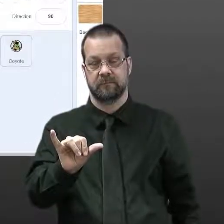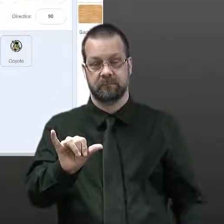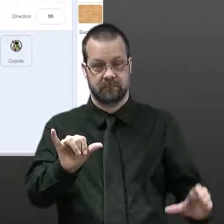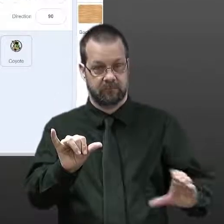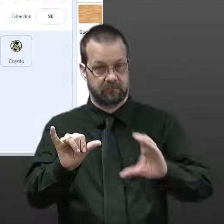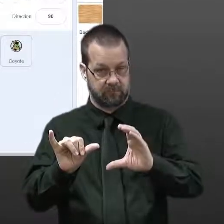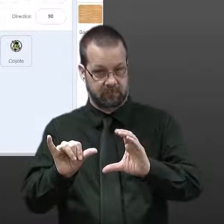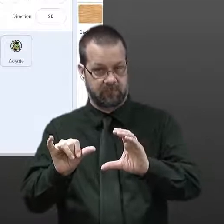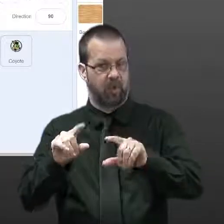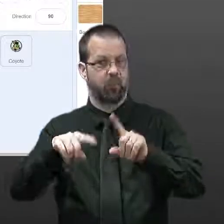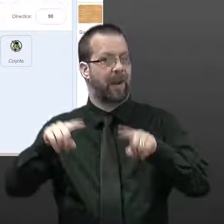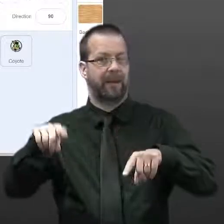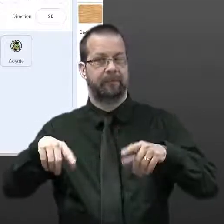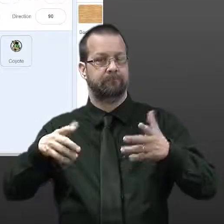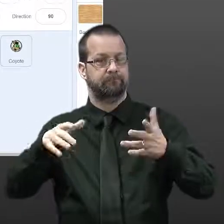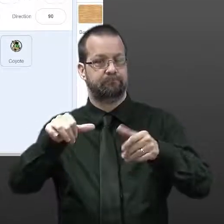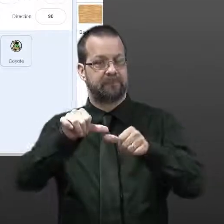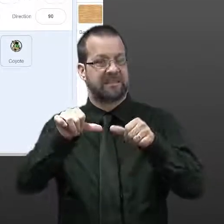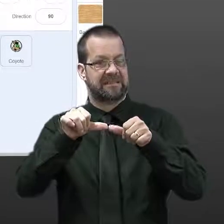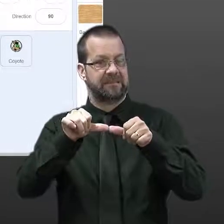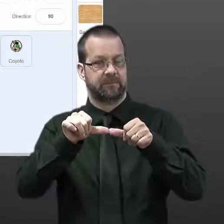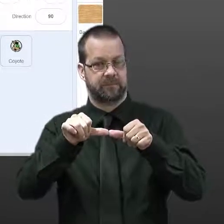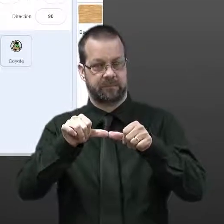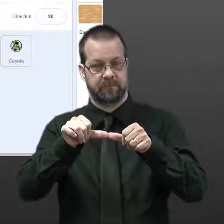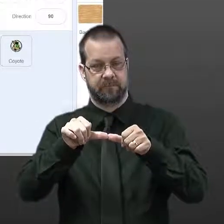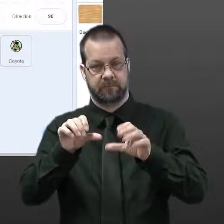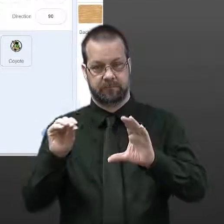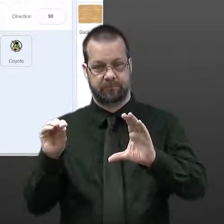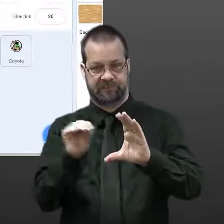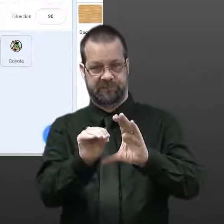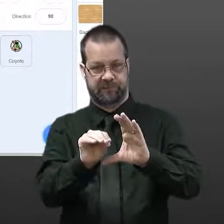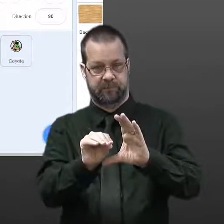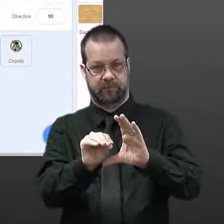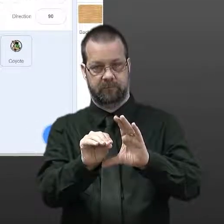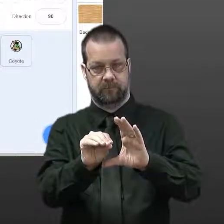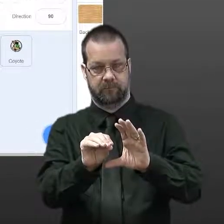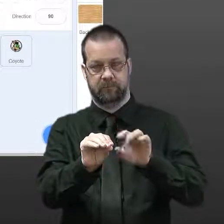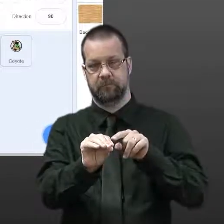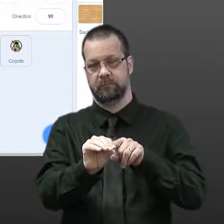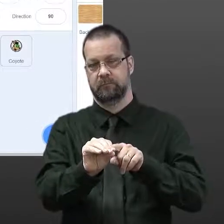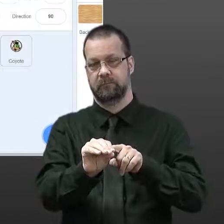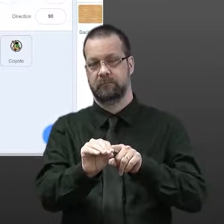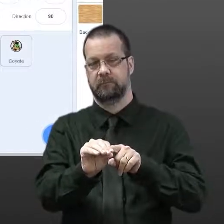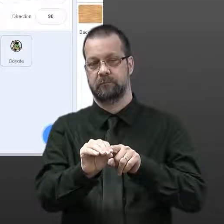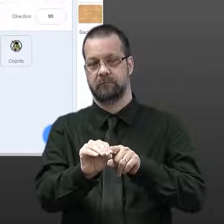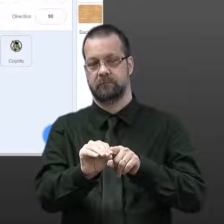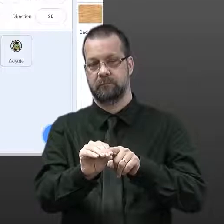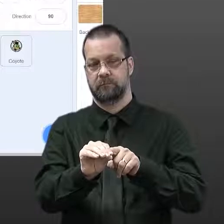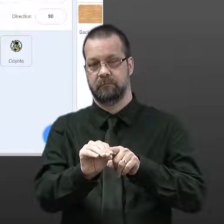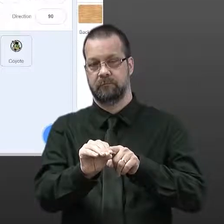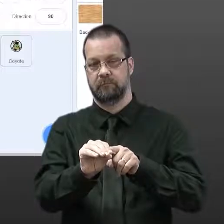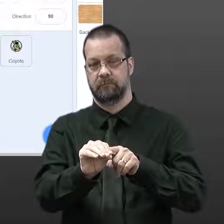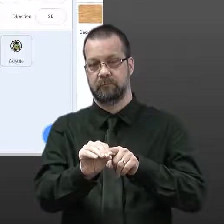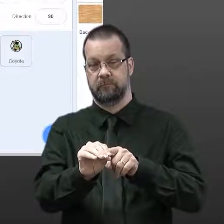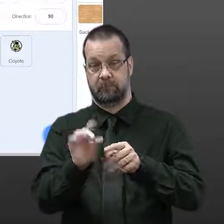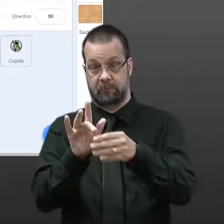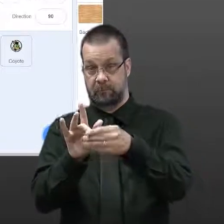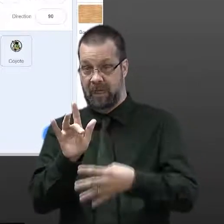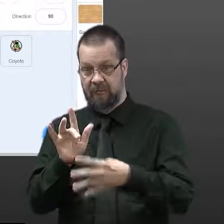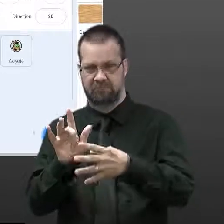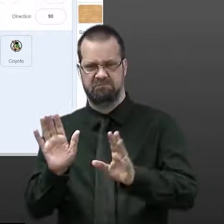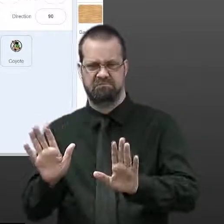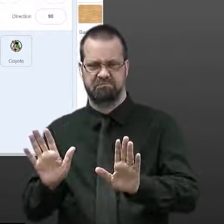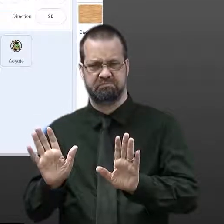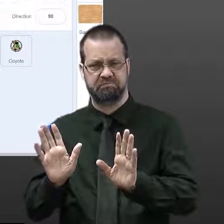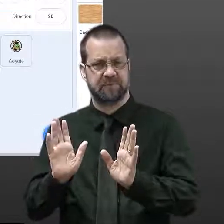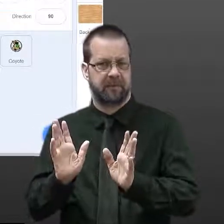go to a random position. And once we go to a random position, we don't need to change this. So